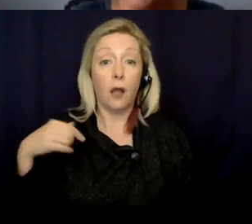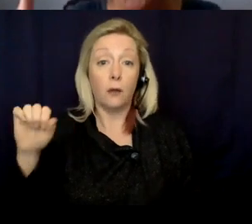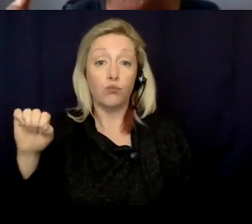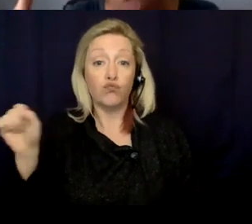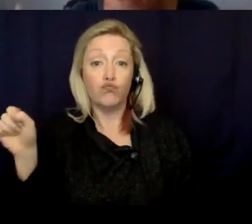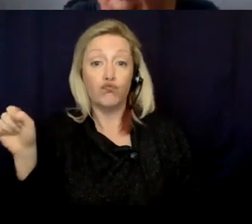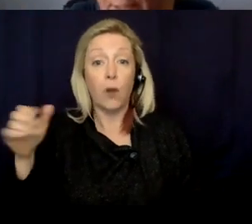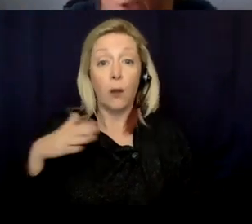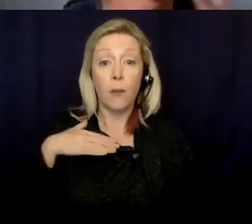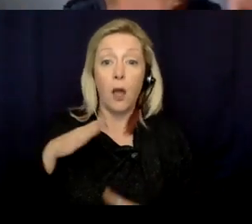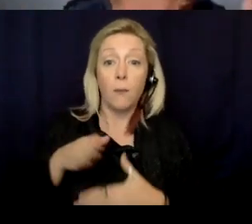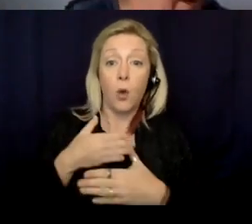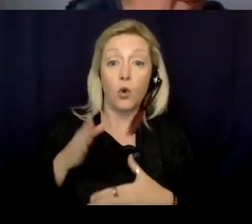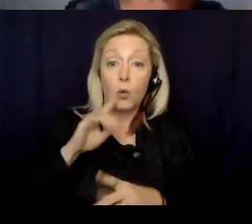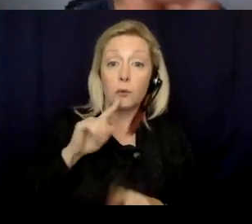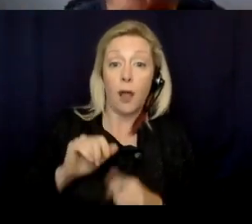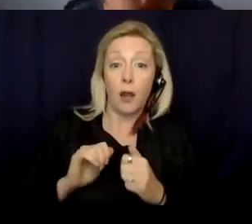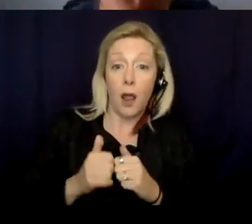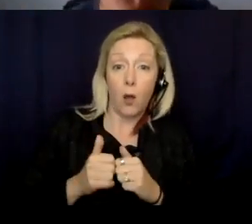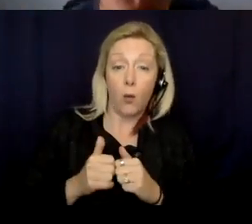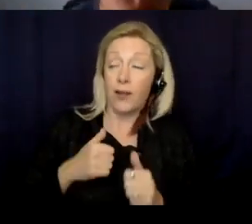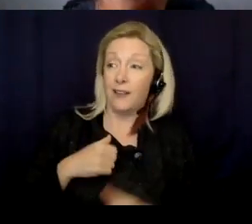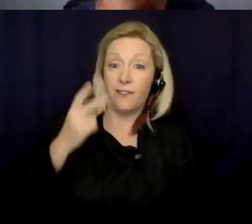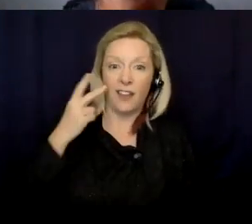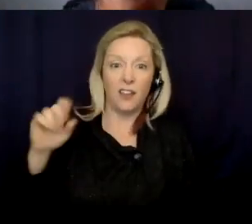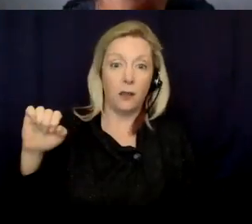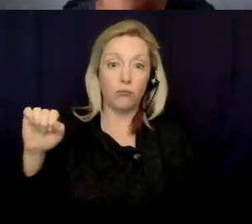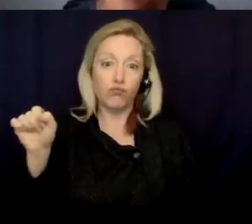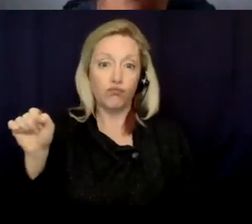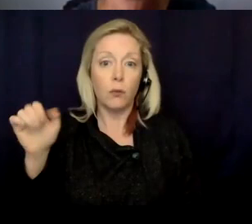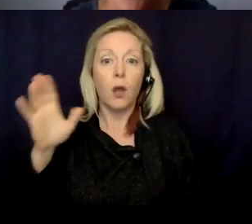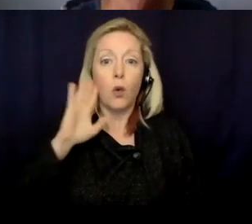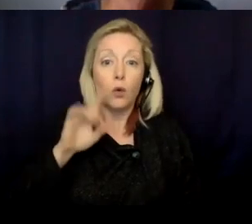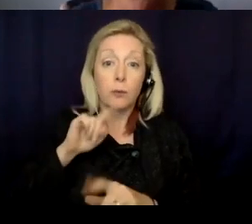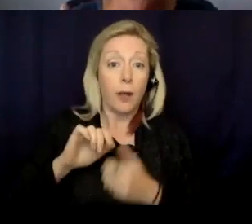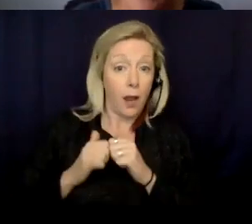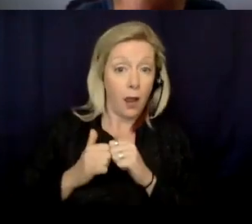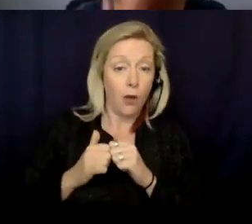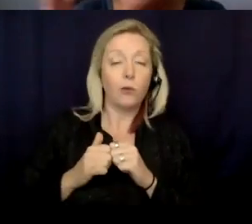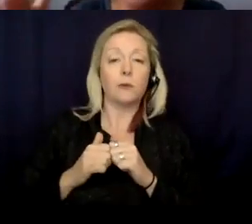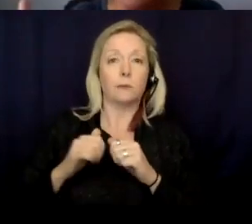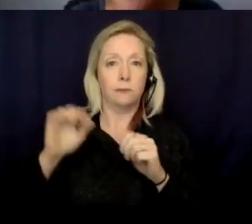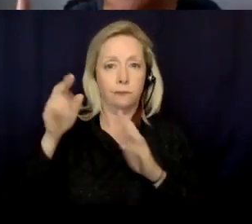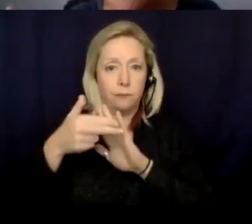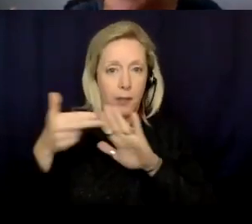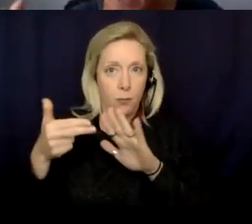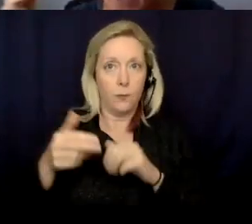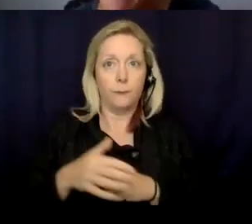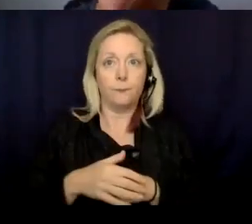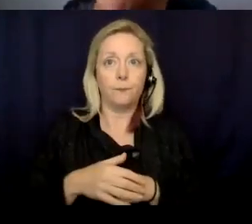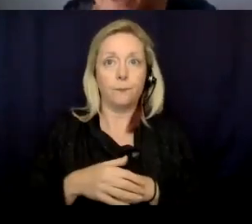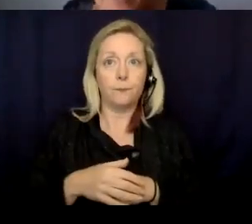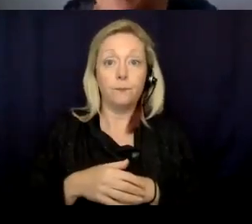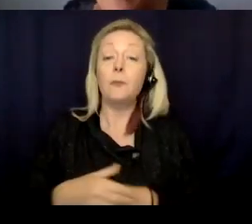going to do this. When we see this, then this is how we're going to do it. And I'm going to